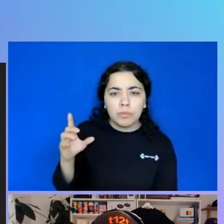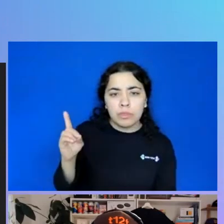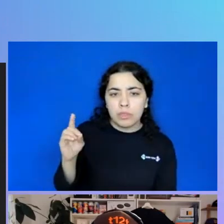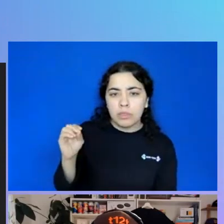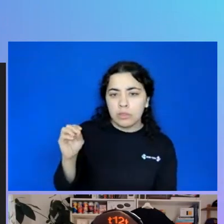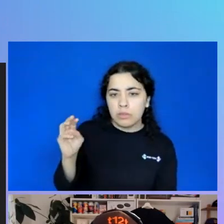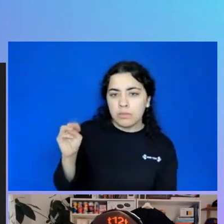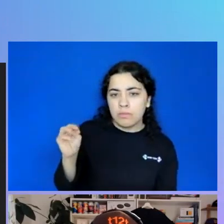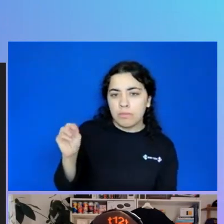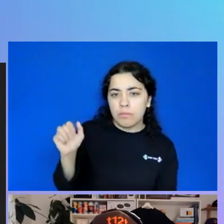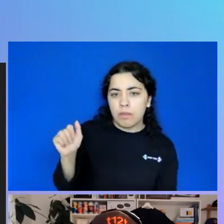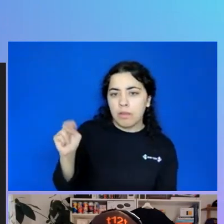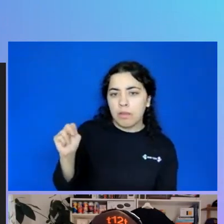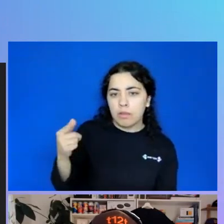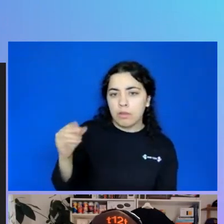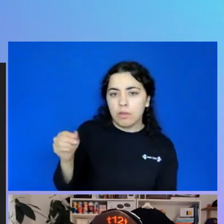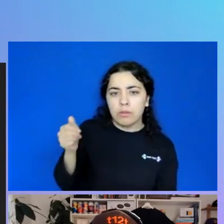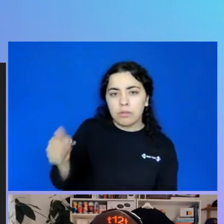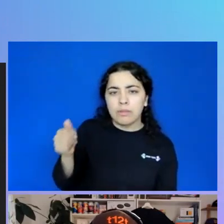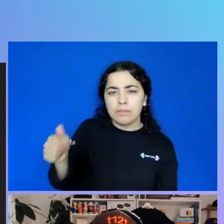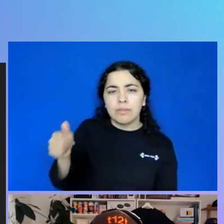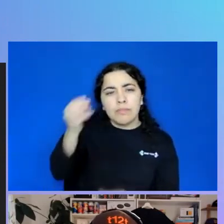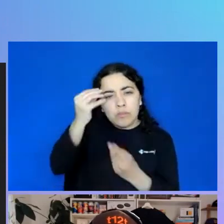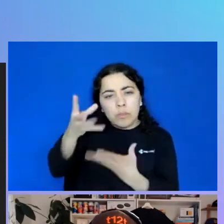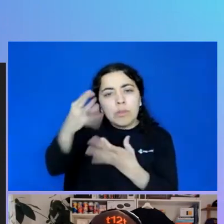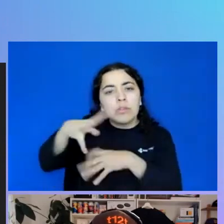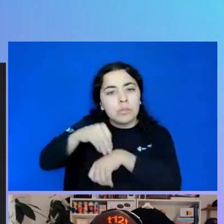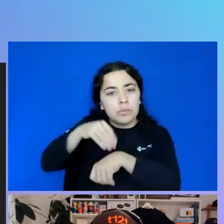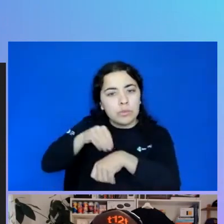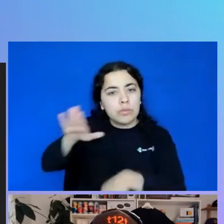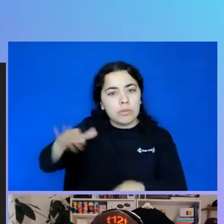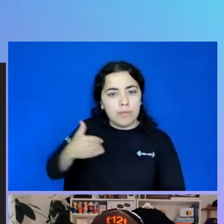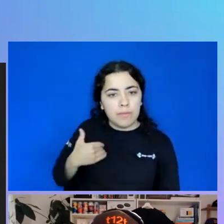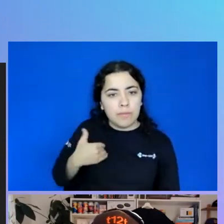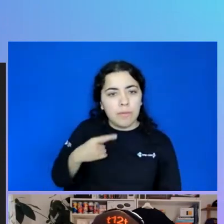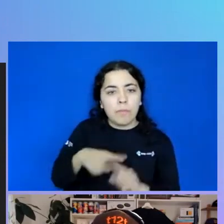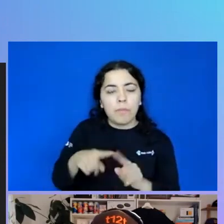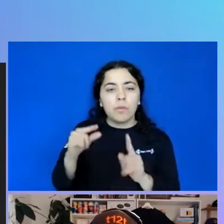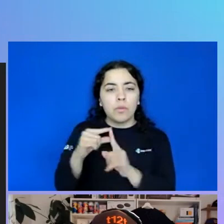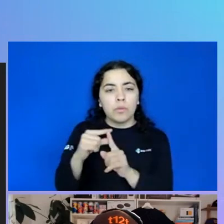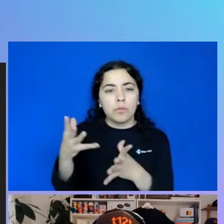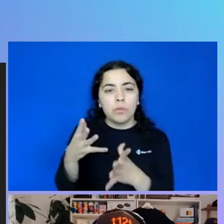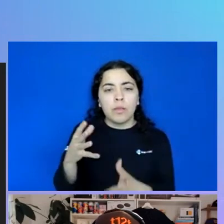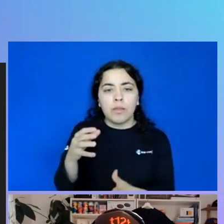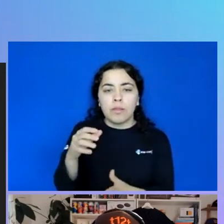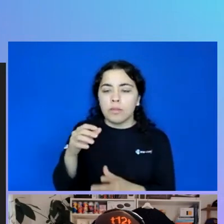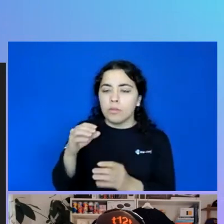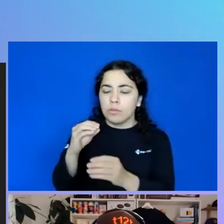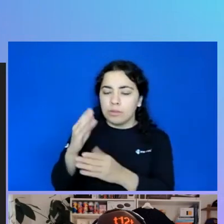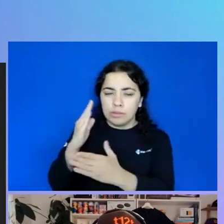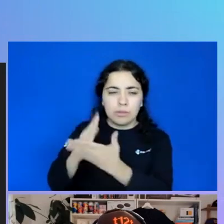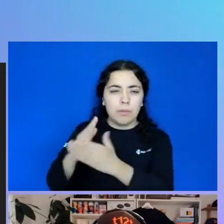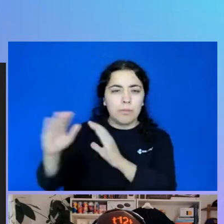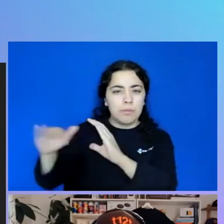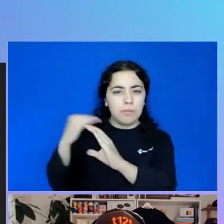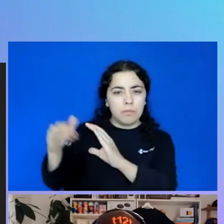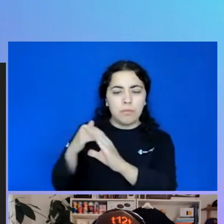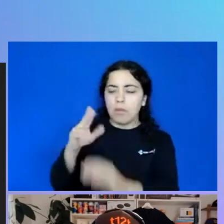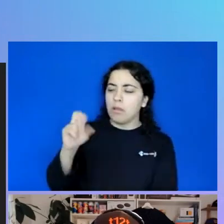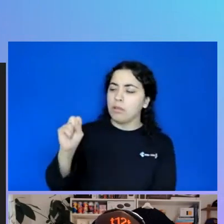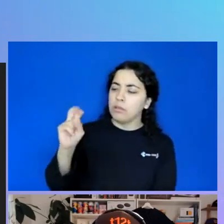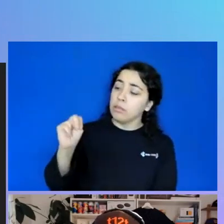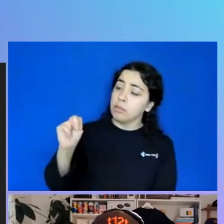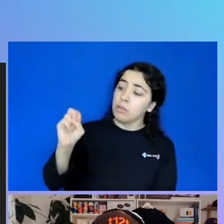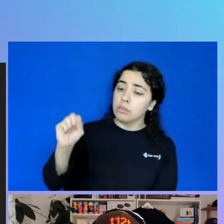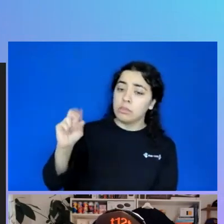has information in Swedish, and the word unsubscribe and unsubscribe preferences is in the bottom. Those